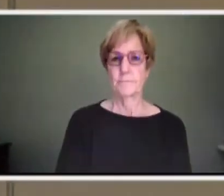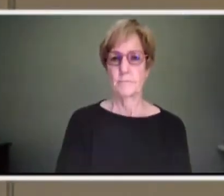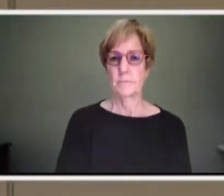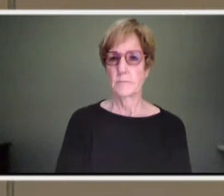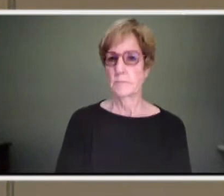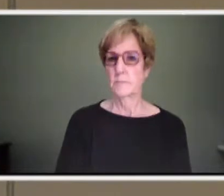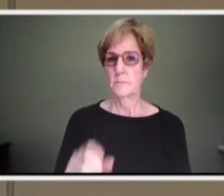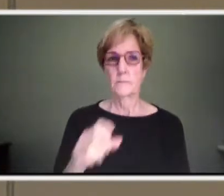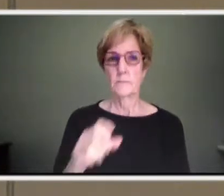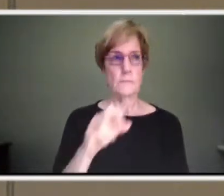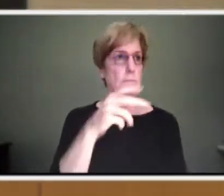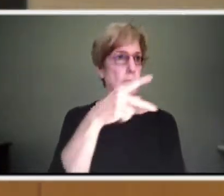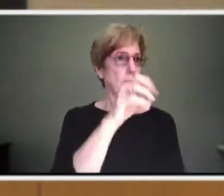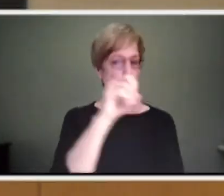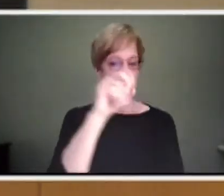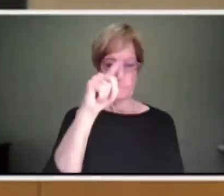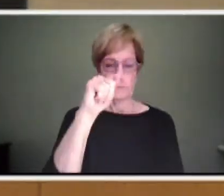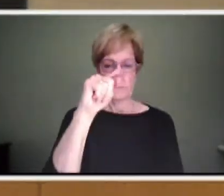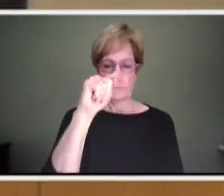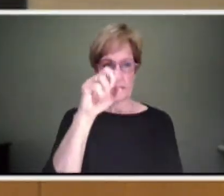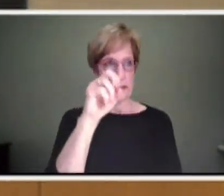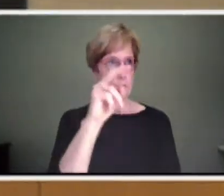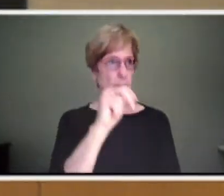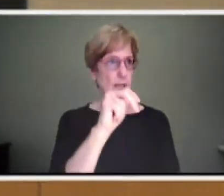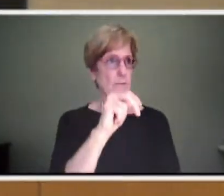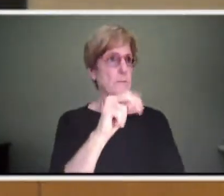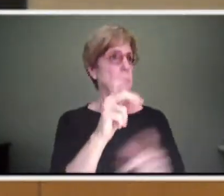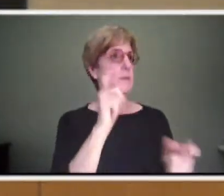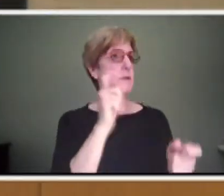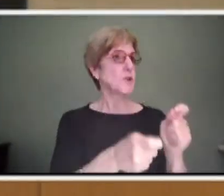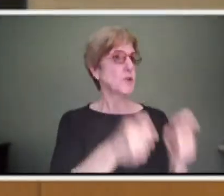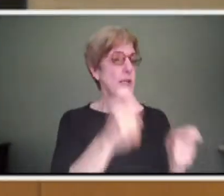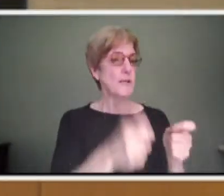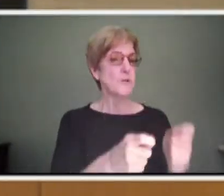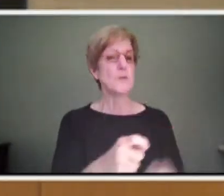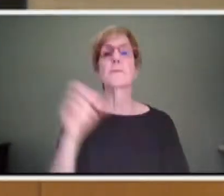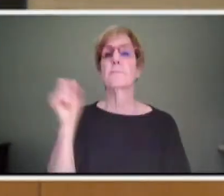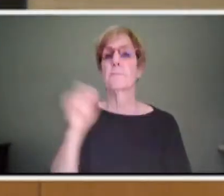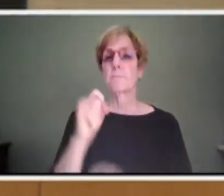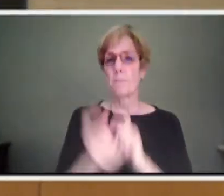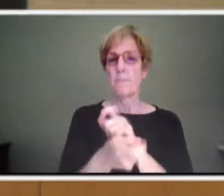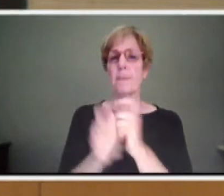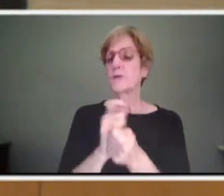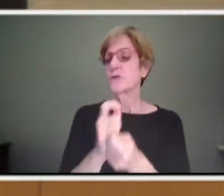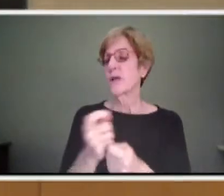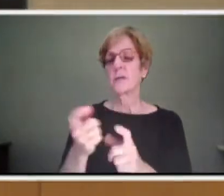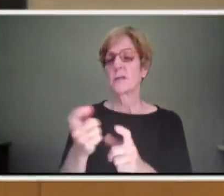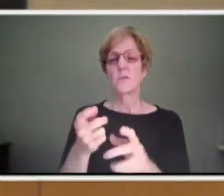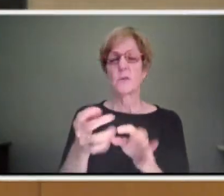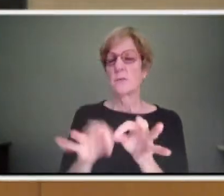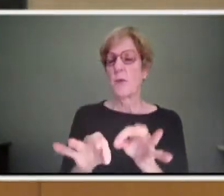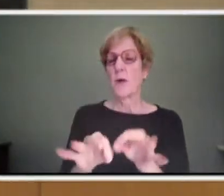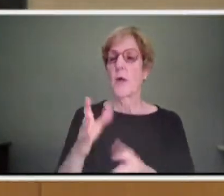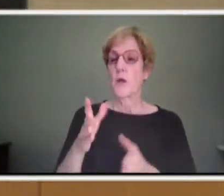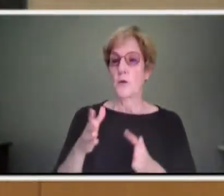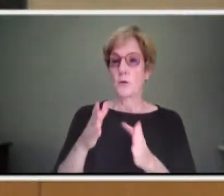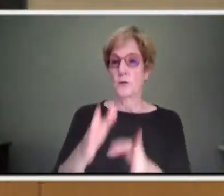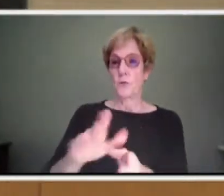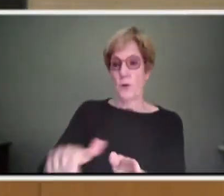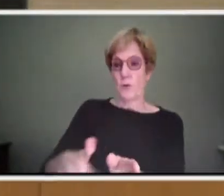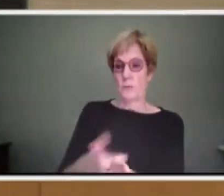Mr. Pettin, would you please give us an overview on the changes? Yeah, sure. The change was a fairly minor one. There's a road on the backside of the